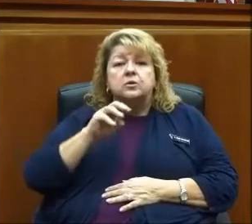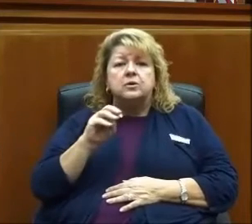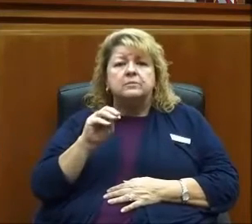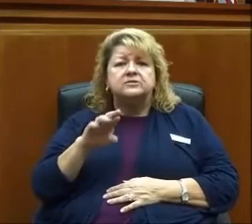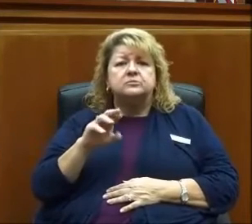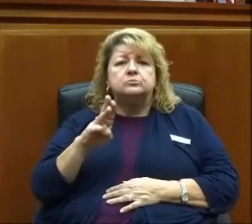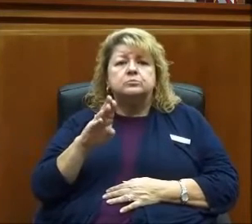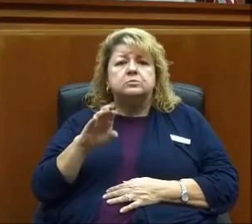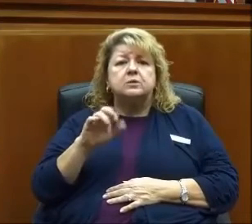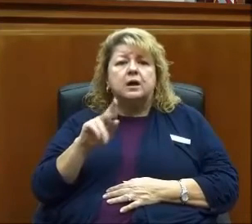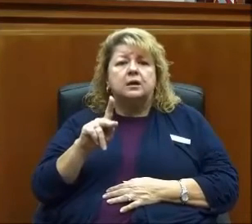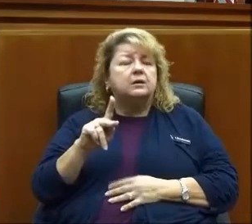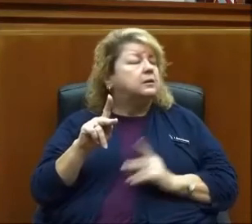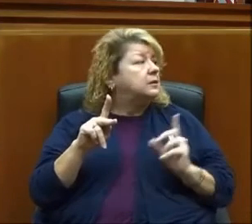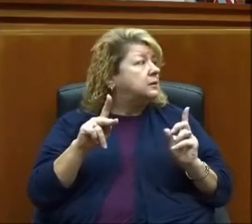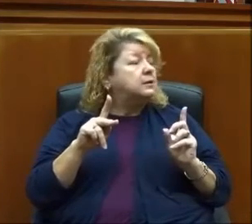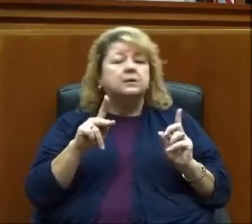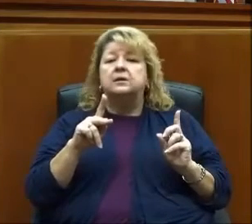questions from Bessie members?